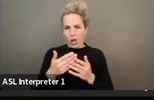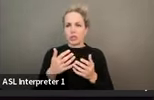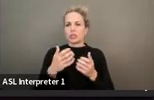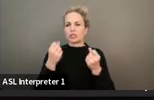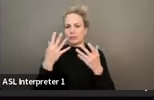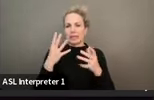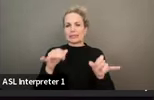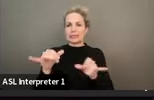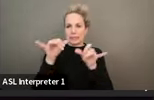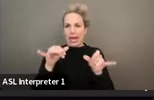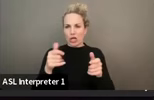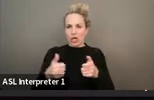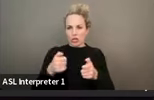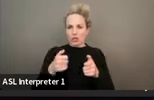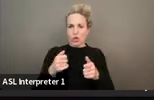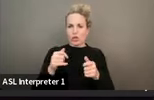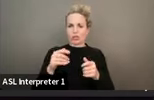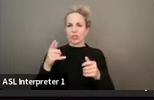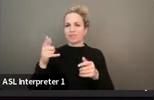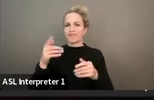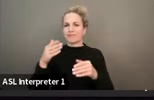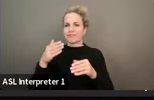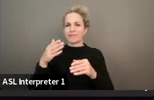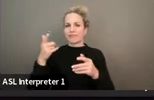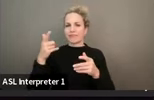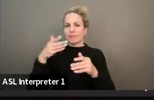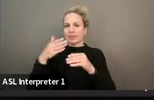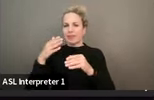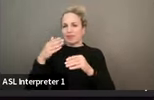standard controllers. There are a lot of aftermarket controllers.